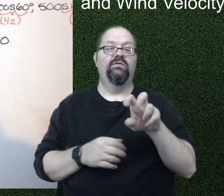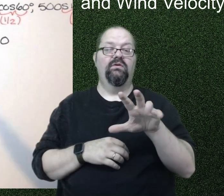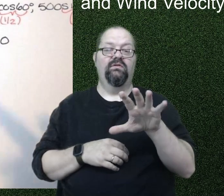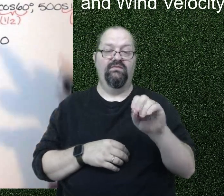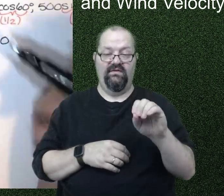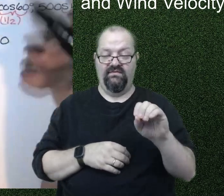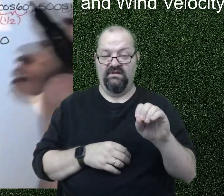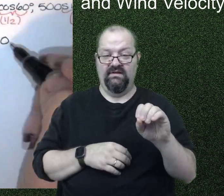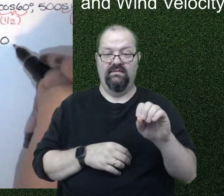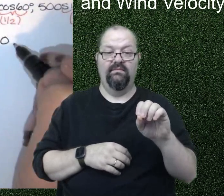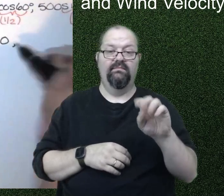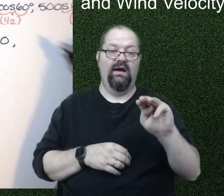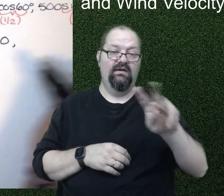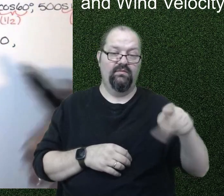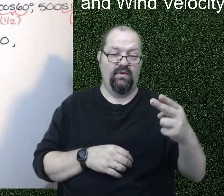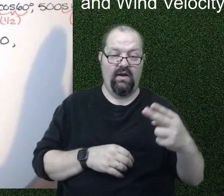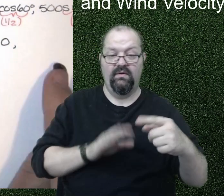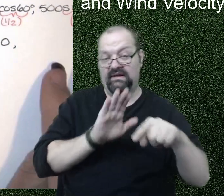x direction.